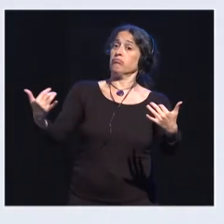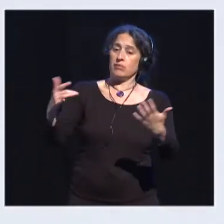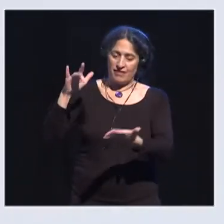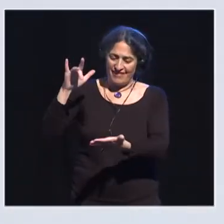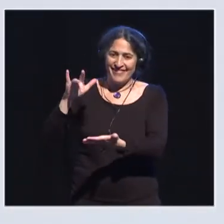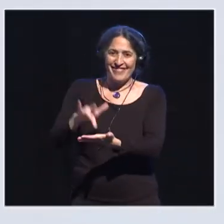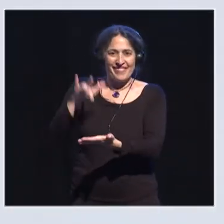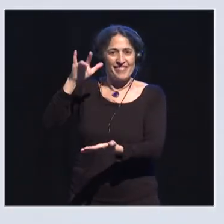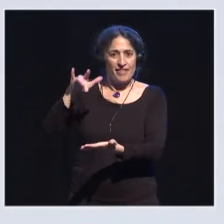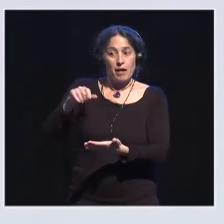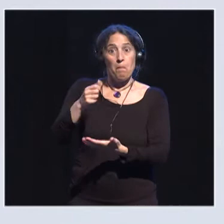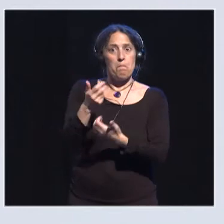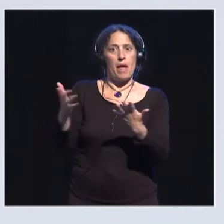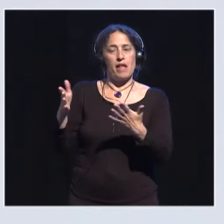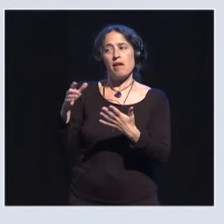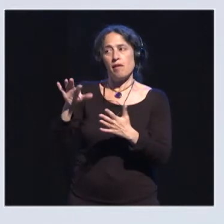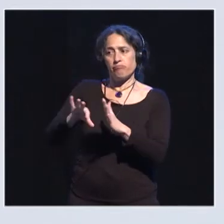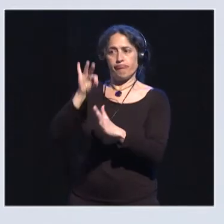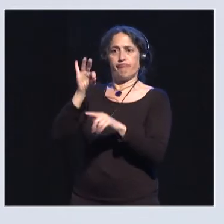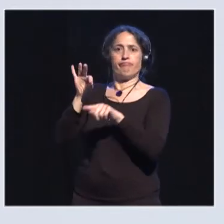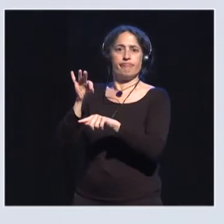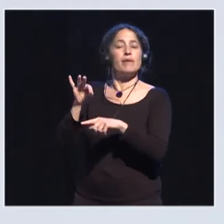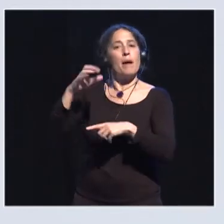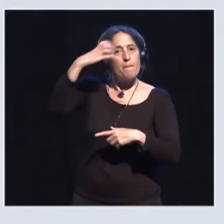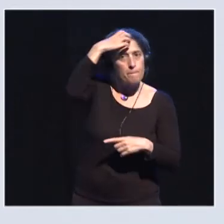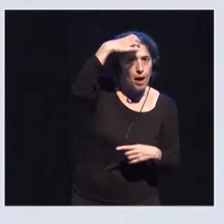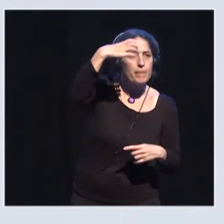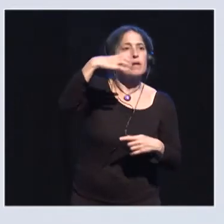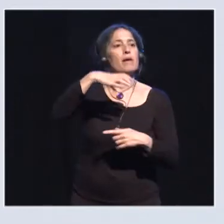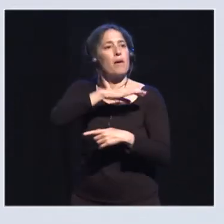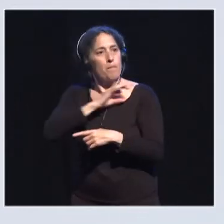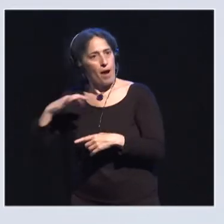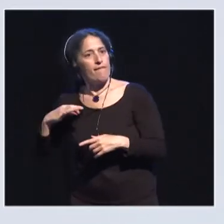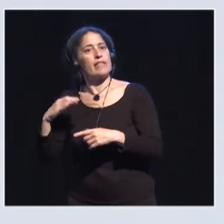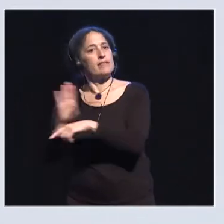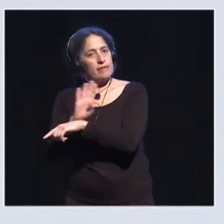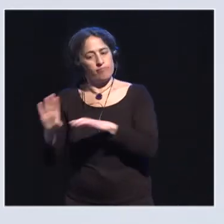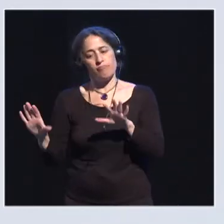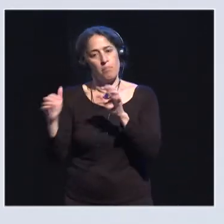I think every player has to play its own role.